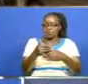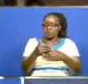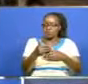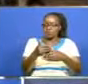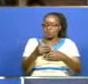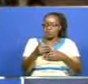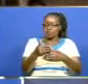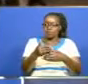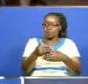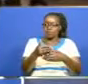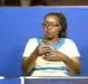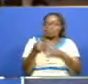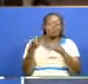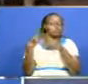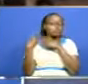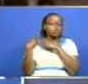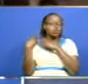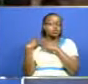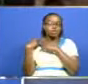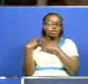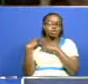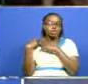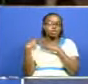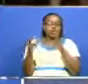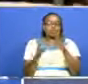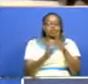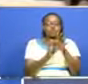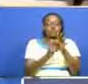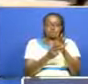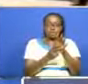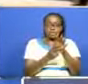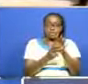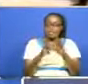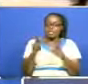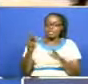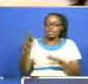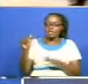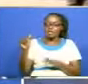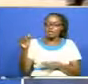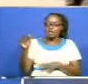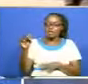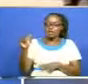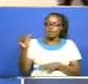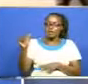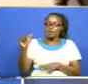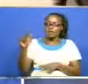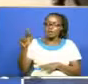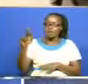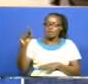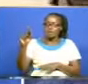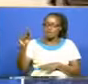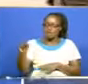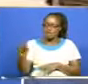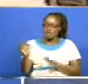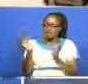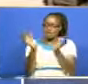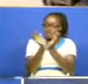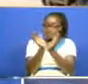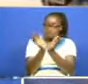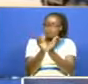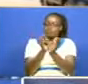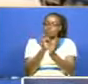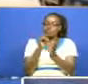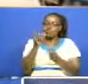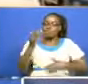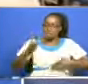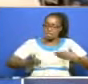that is in charge of the contract at Kamariny Stadium. We are not at all happy based on our progress